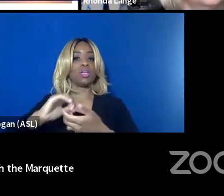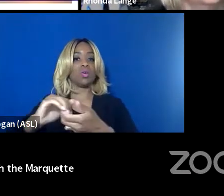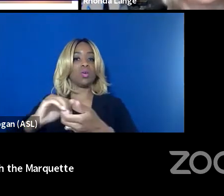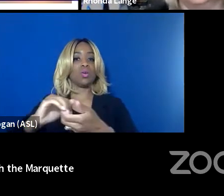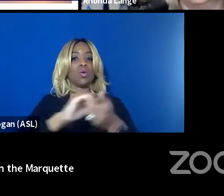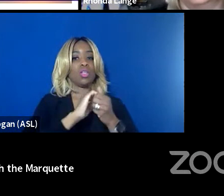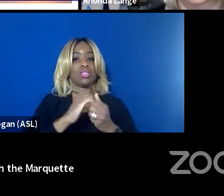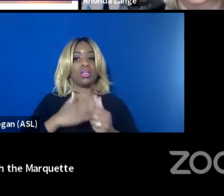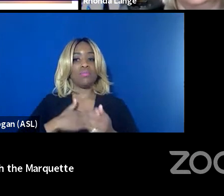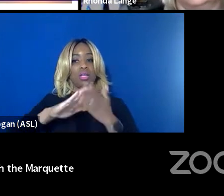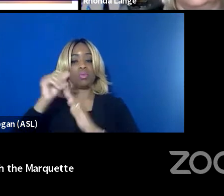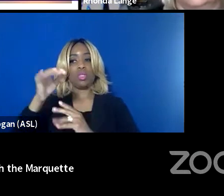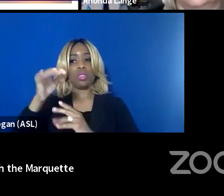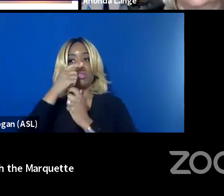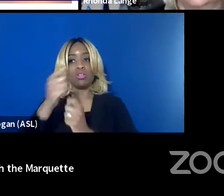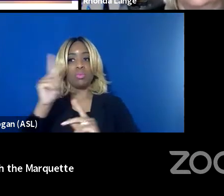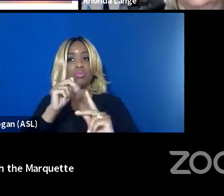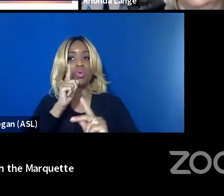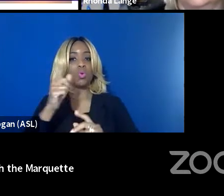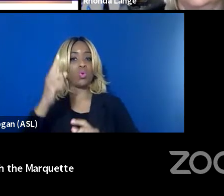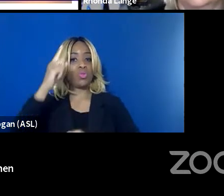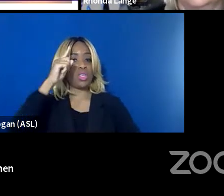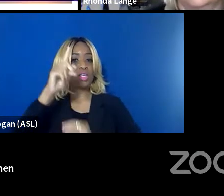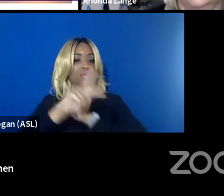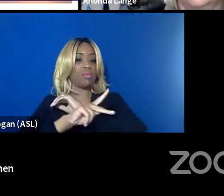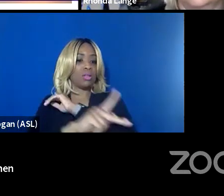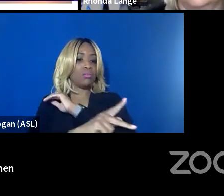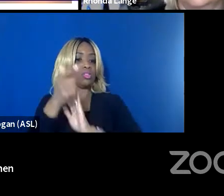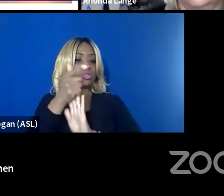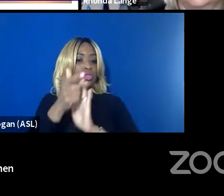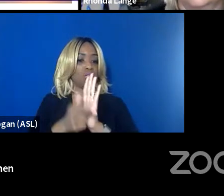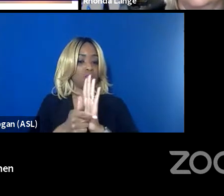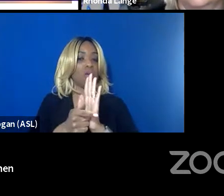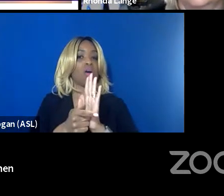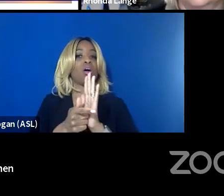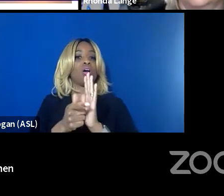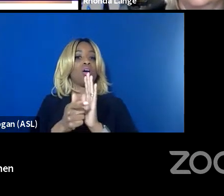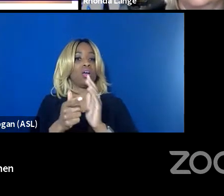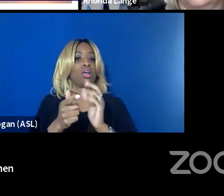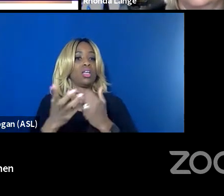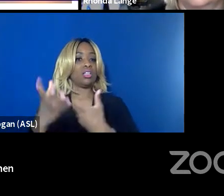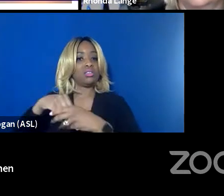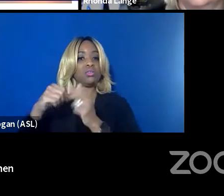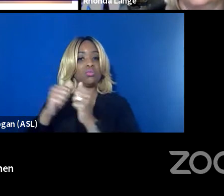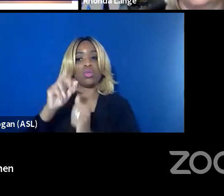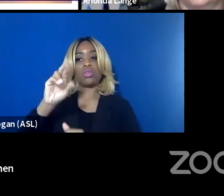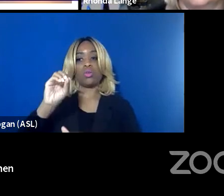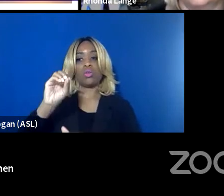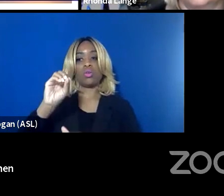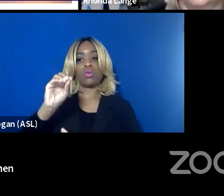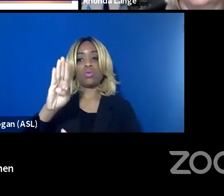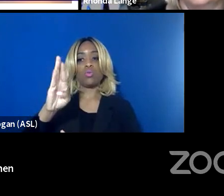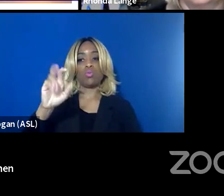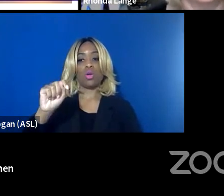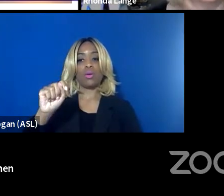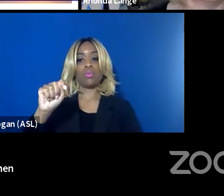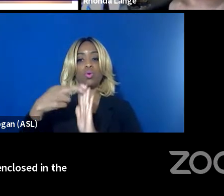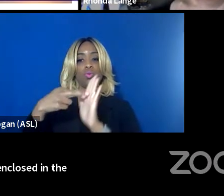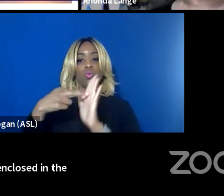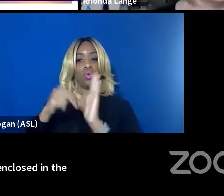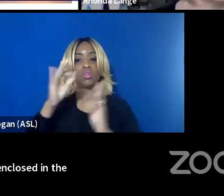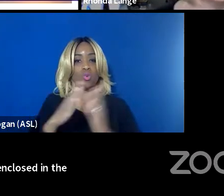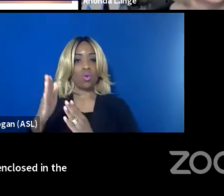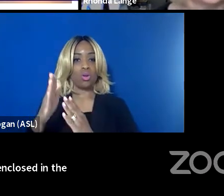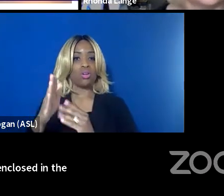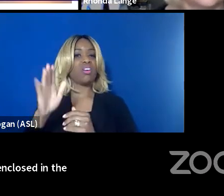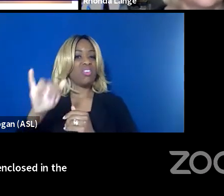that the fundamental principles of parliamentary law in the United States of America is enclosed in the Roberts Rules of Order, which has been approved by this commission. And I